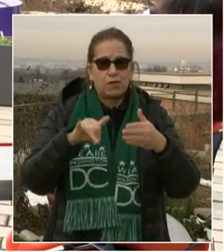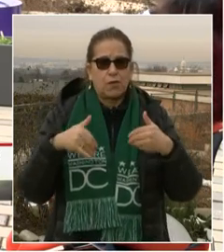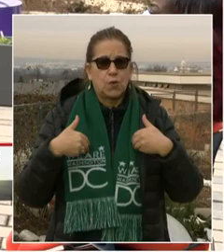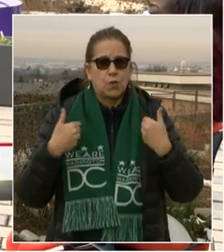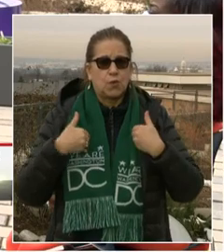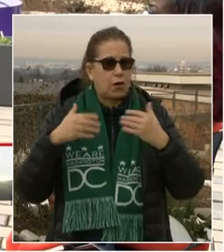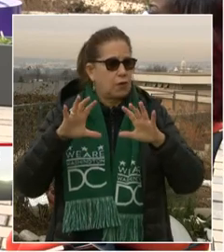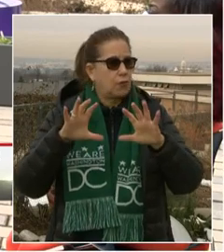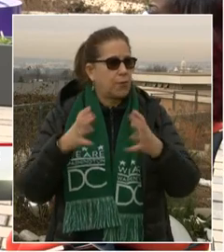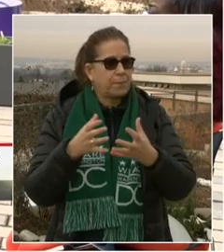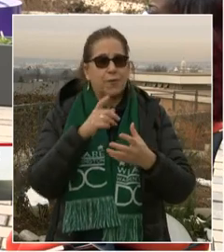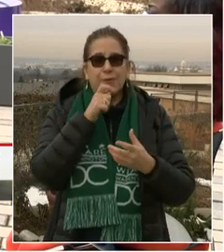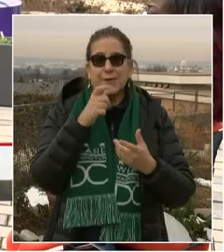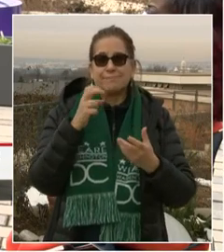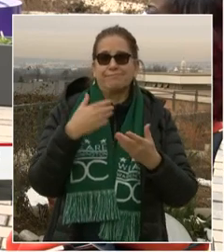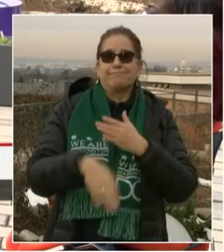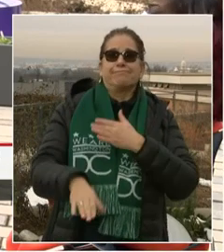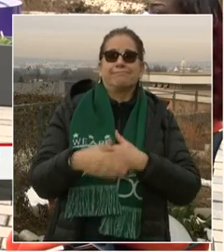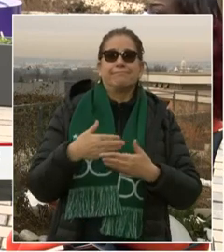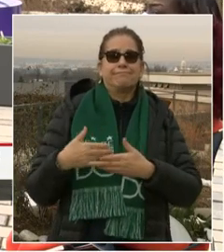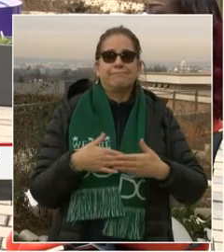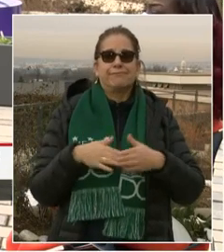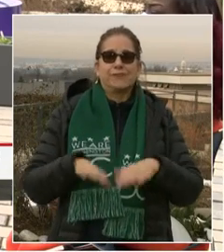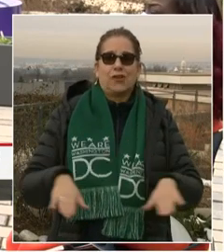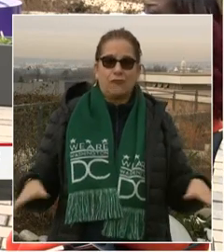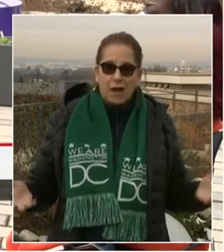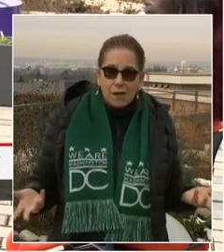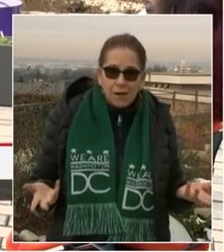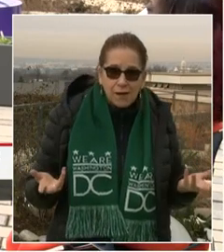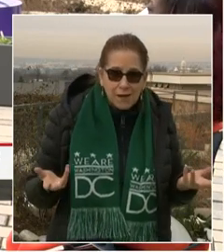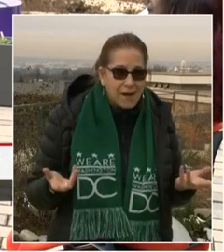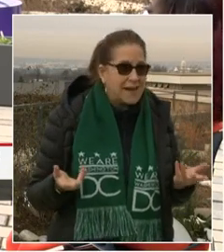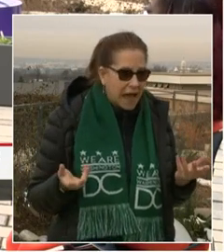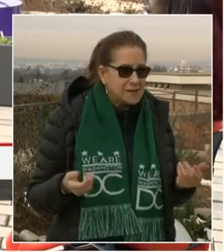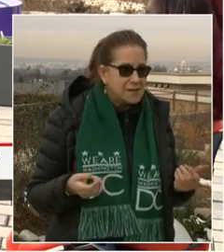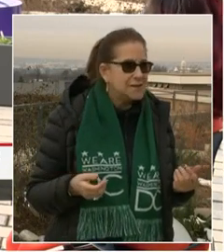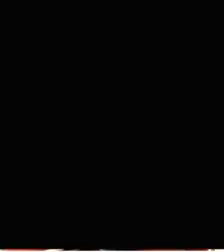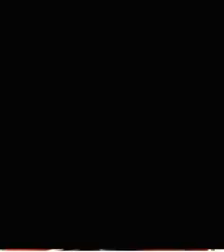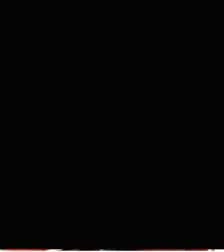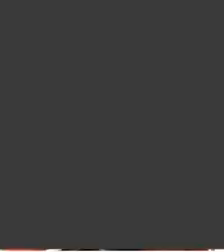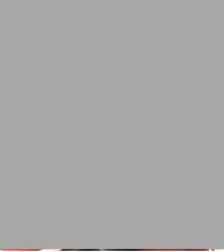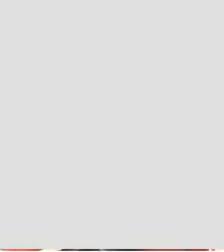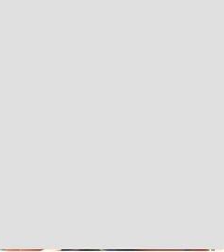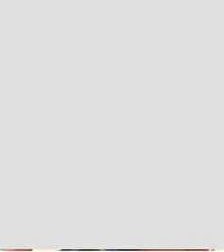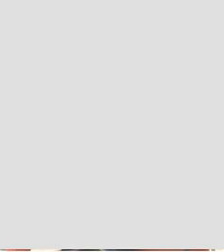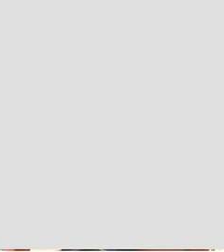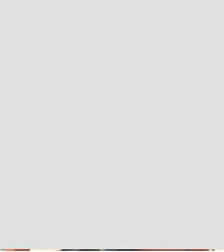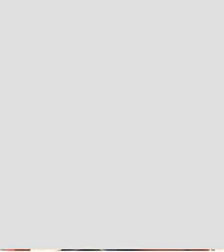Any other questions? Okay. Thank you, everybody. Thank you.